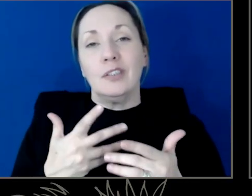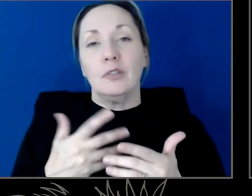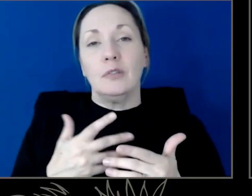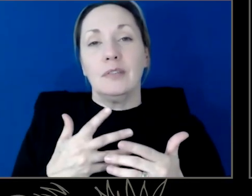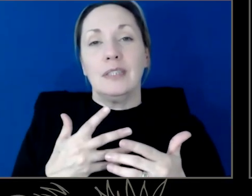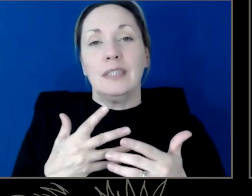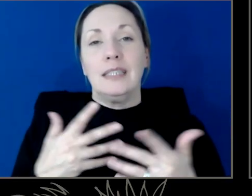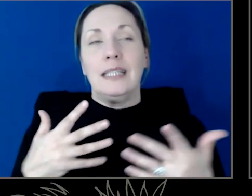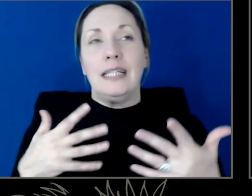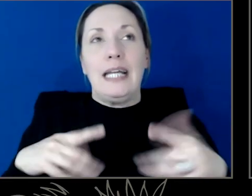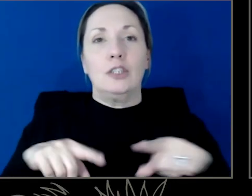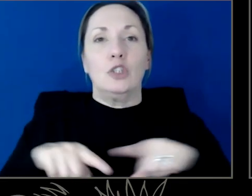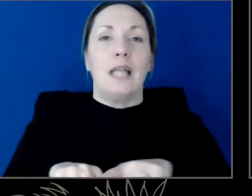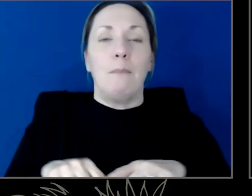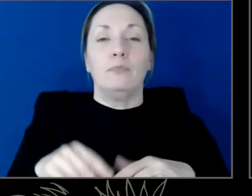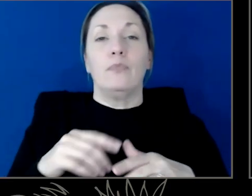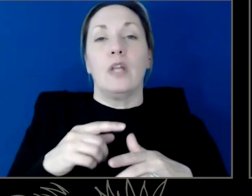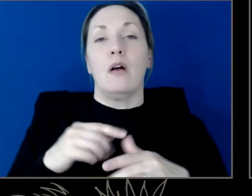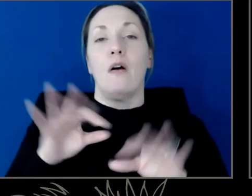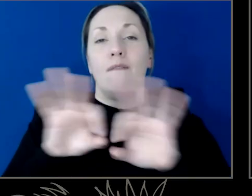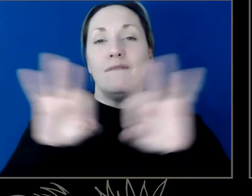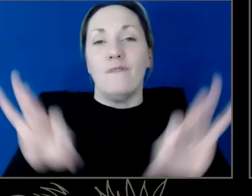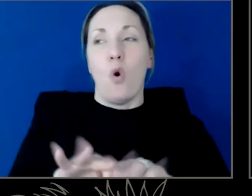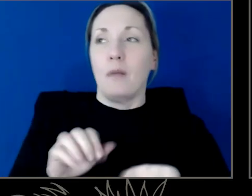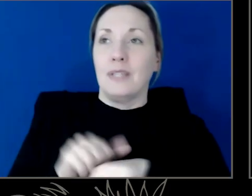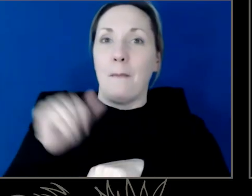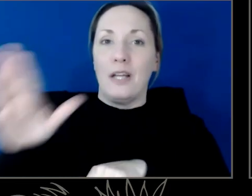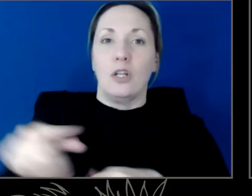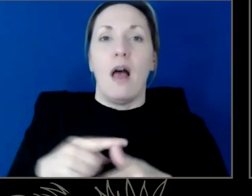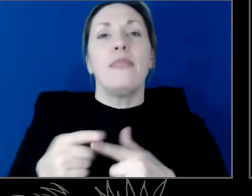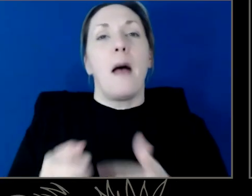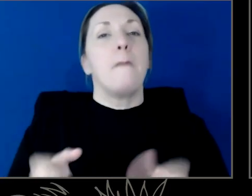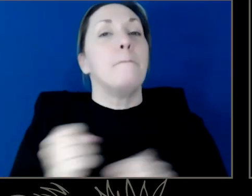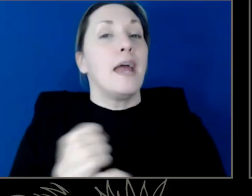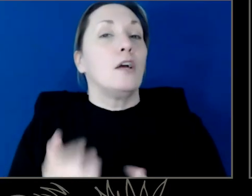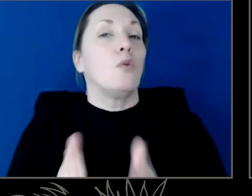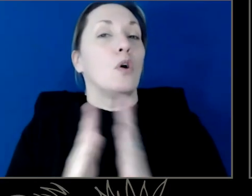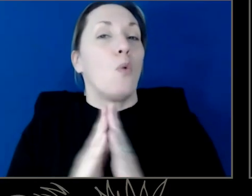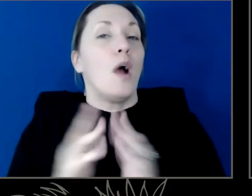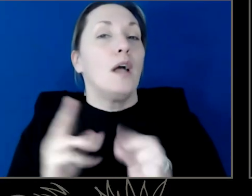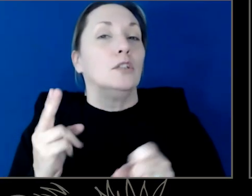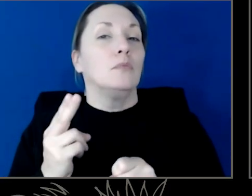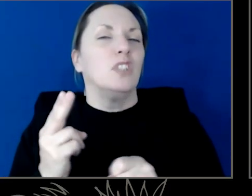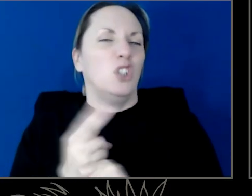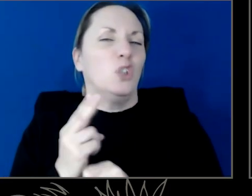intercept from the form submissions and then make requests using Inertia instead.